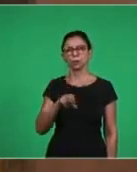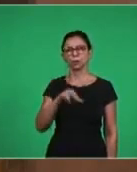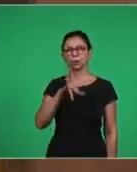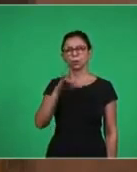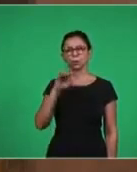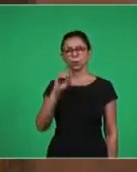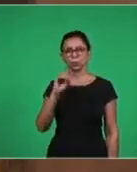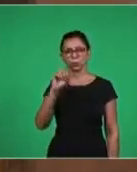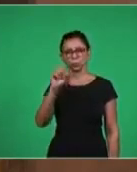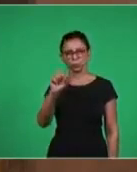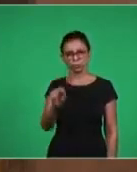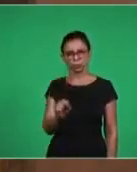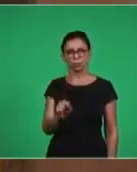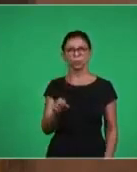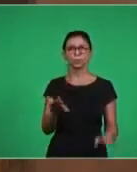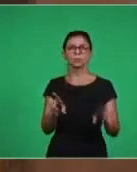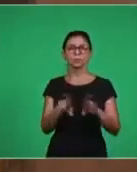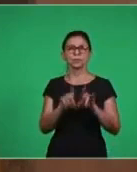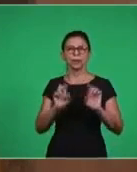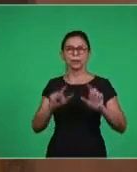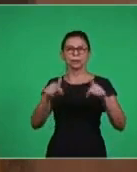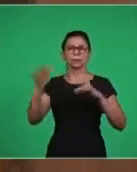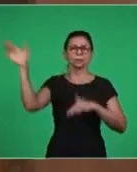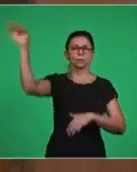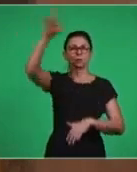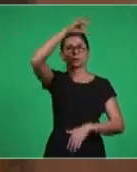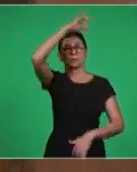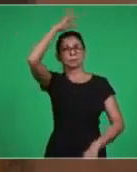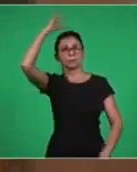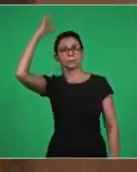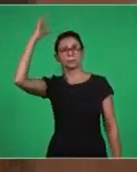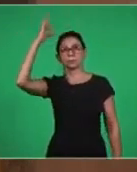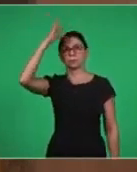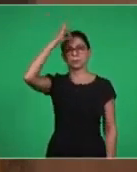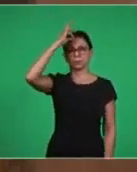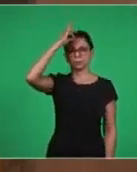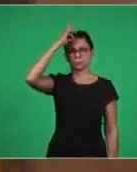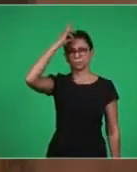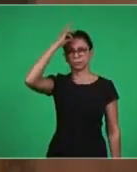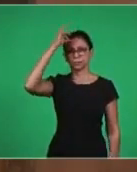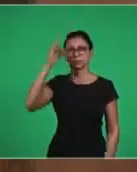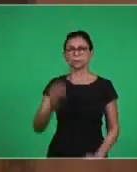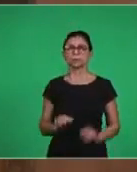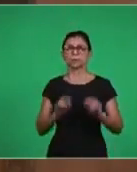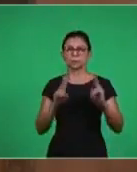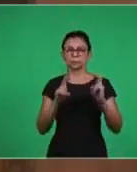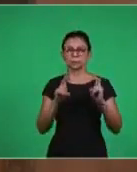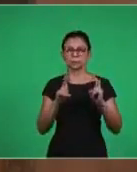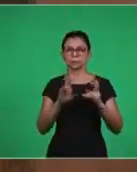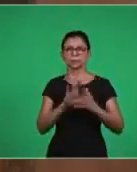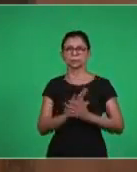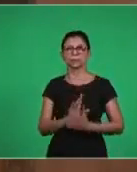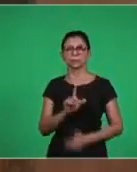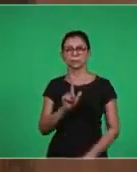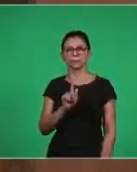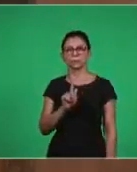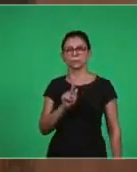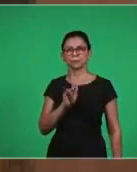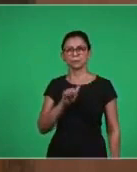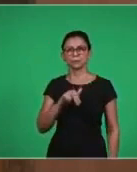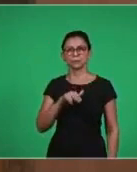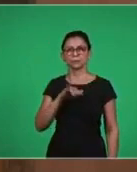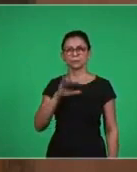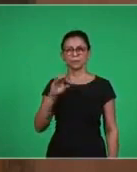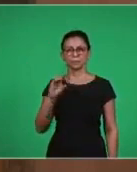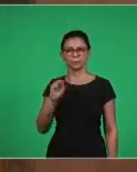So the operations, God's operations, the manifestations of their manifestation. So in kyrios on the